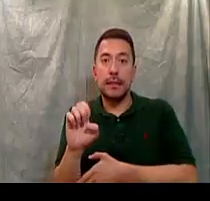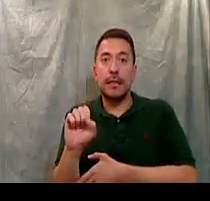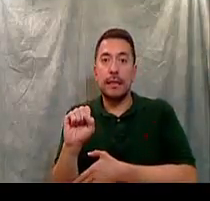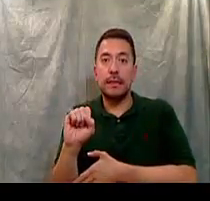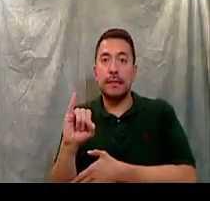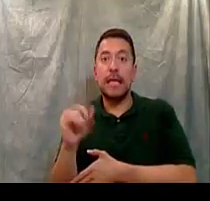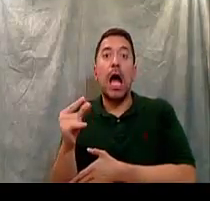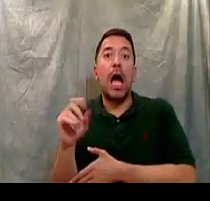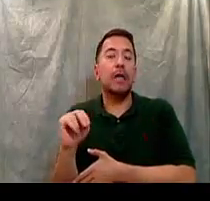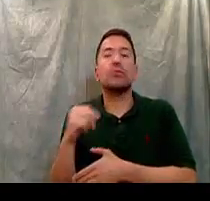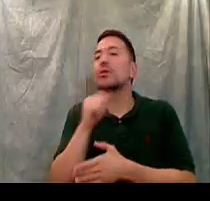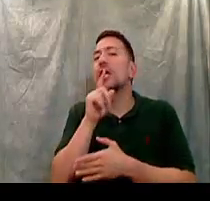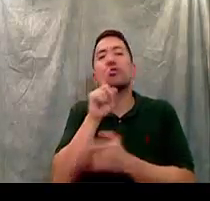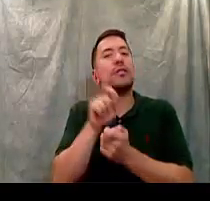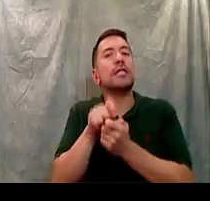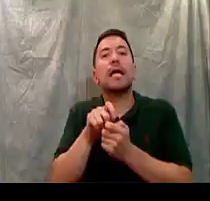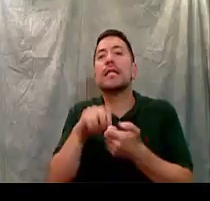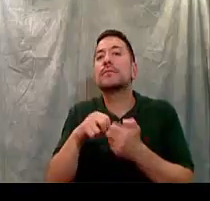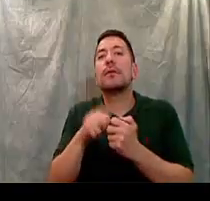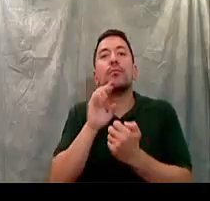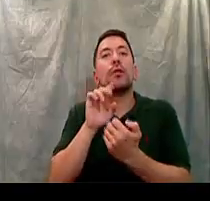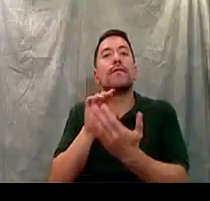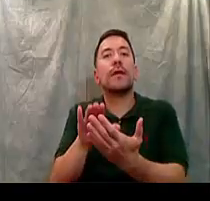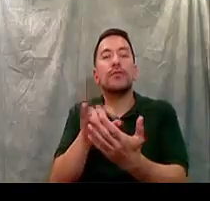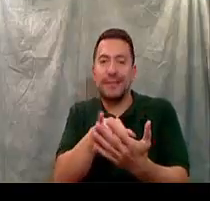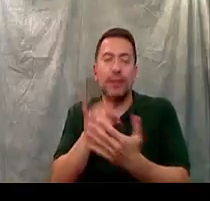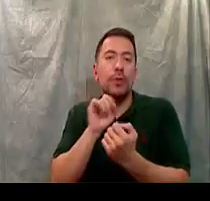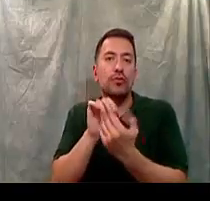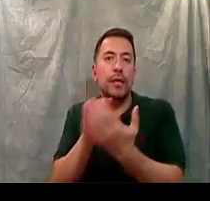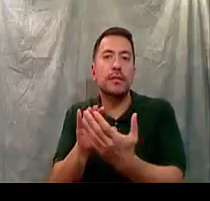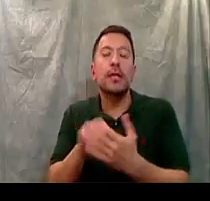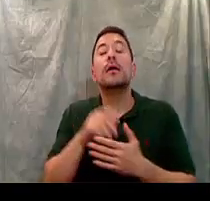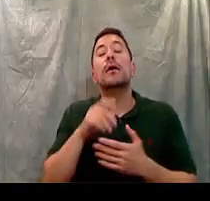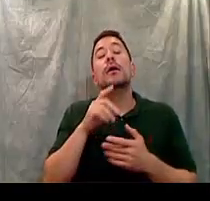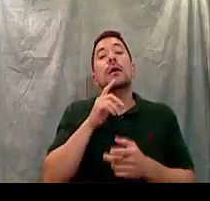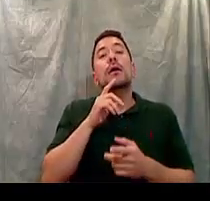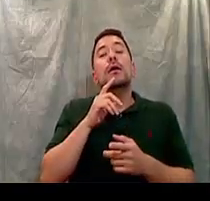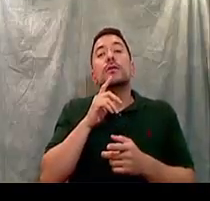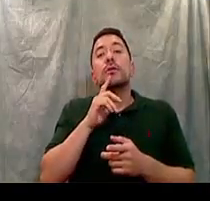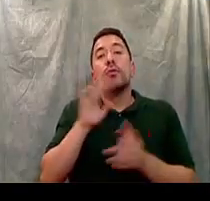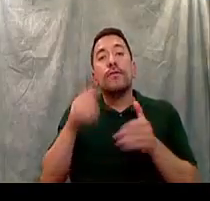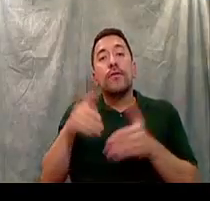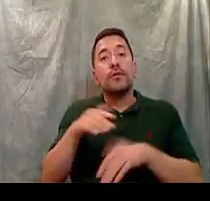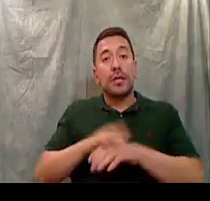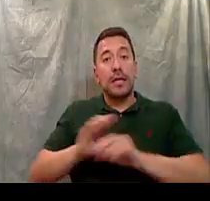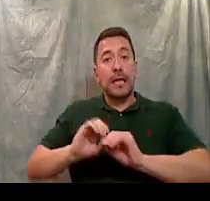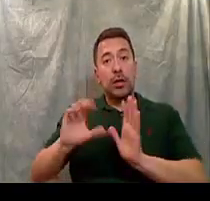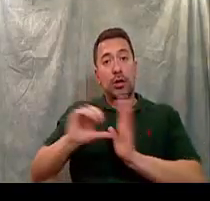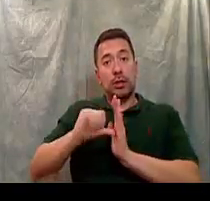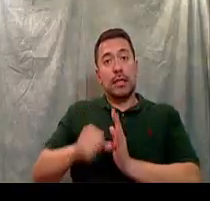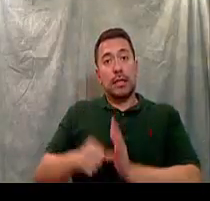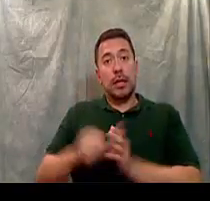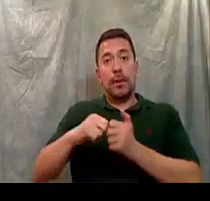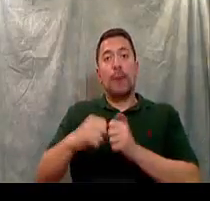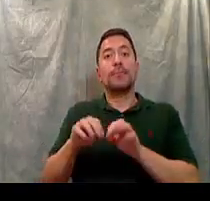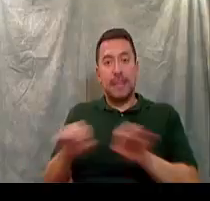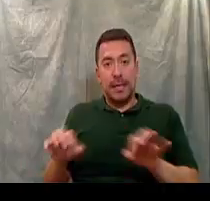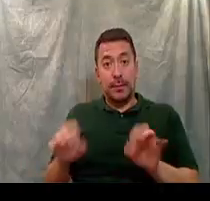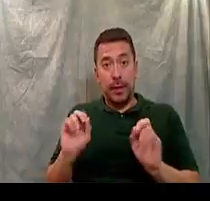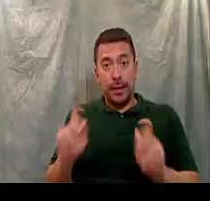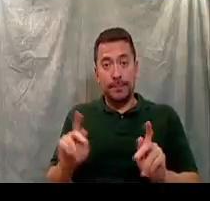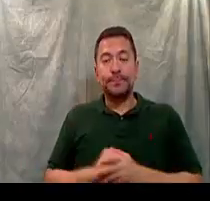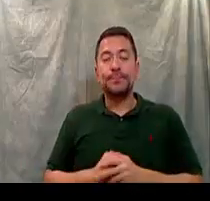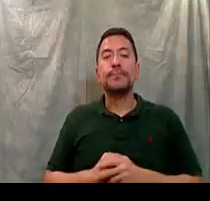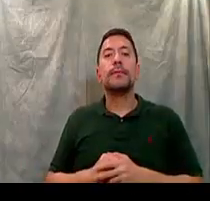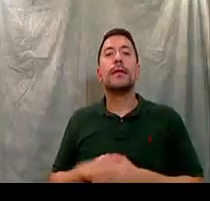what you want to focus your energy on, instead of the envisioning of the study, you want to focus on getting a very clearly articulated problem statement. The last